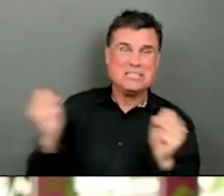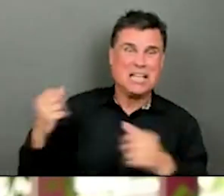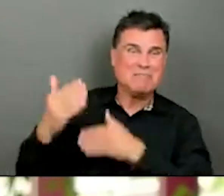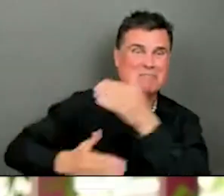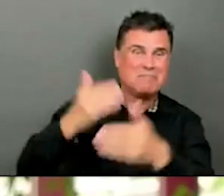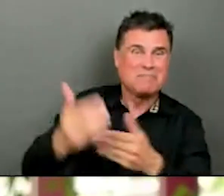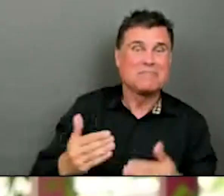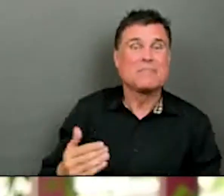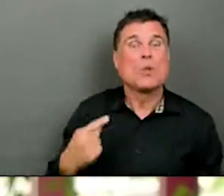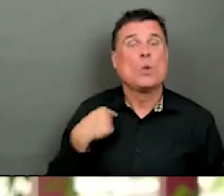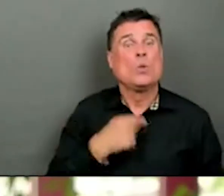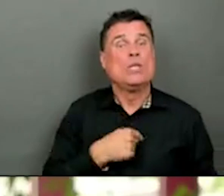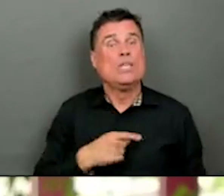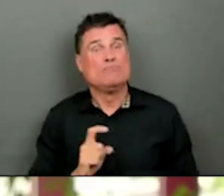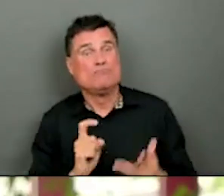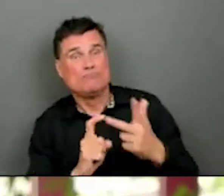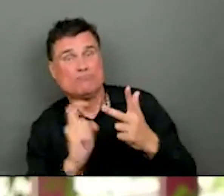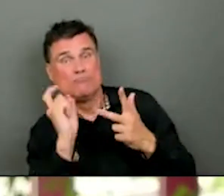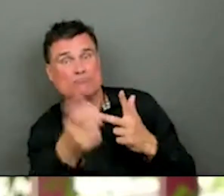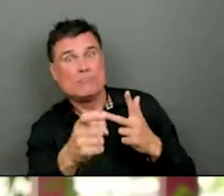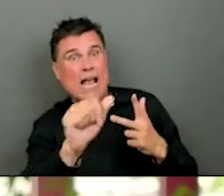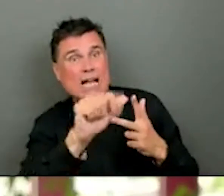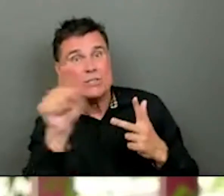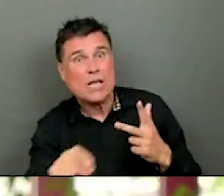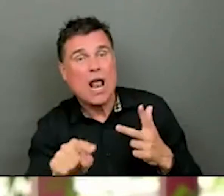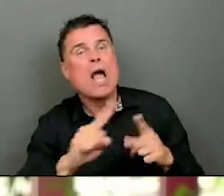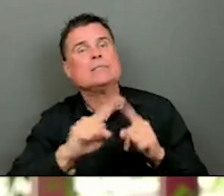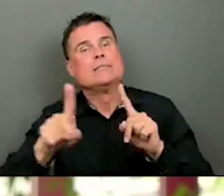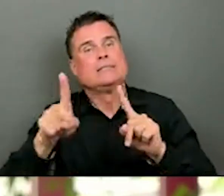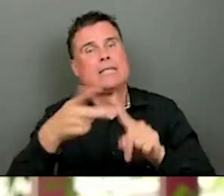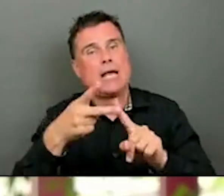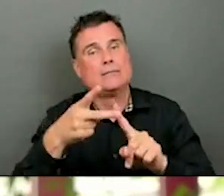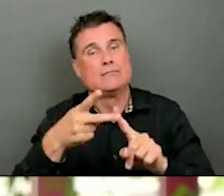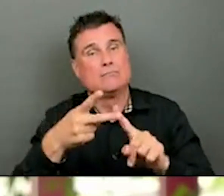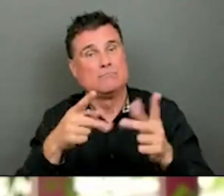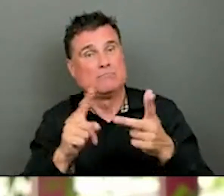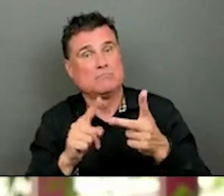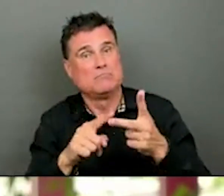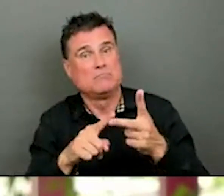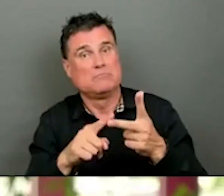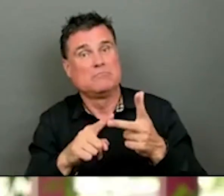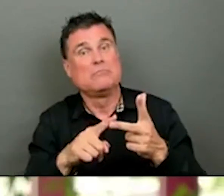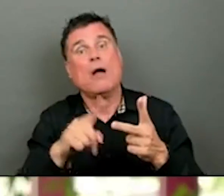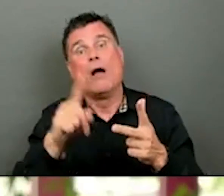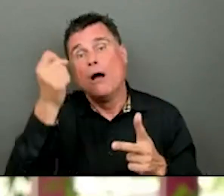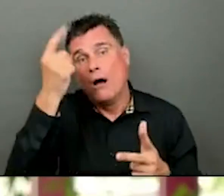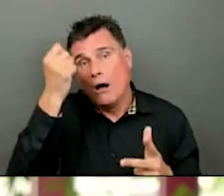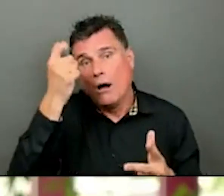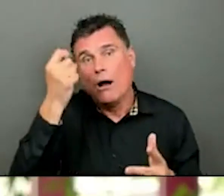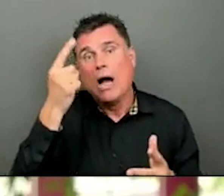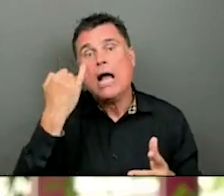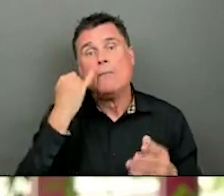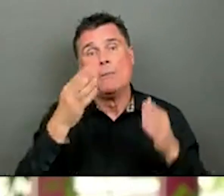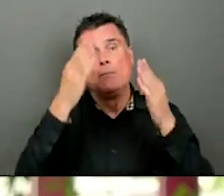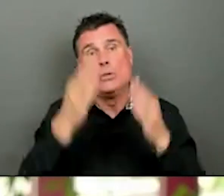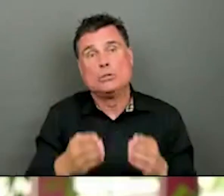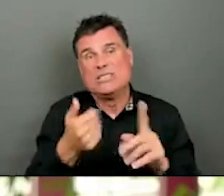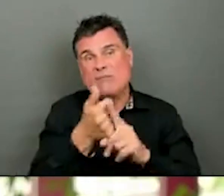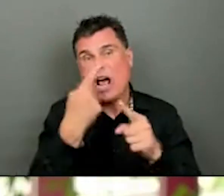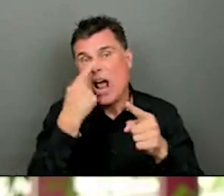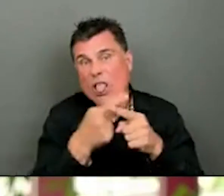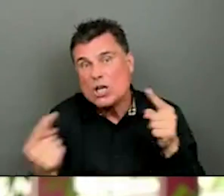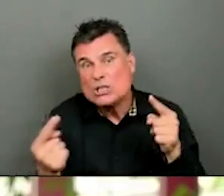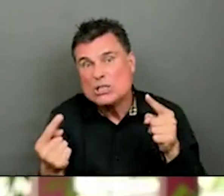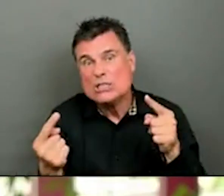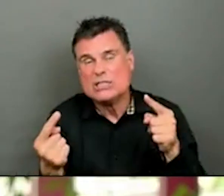as a second dose, with the one exception of people who have had an allergic reaction to an mRNA vaccine, and